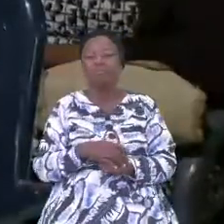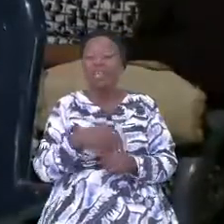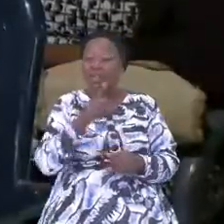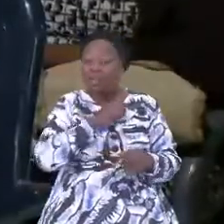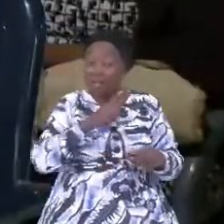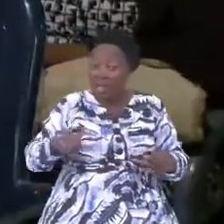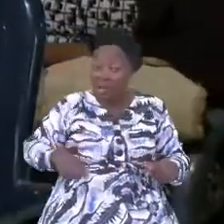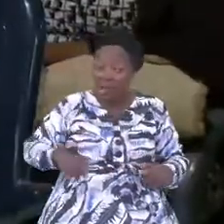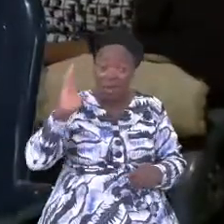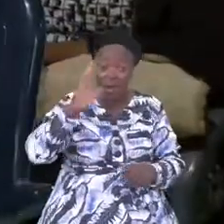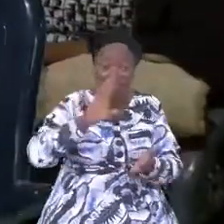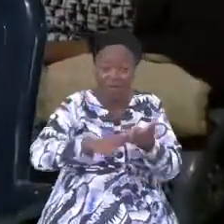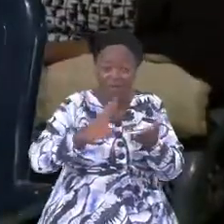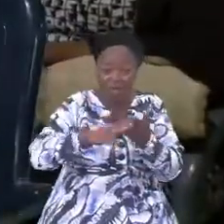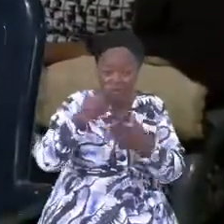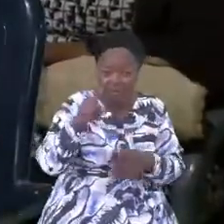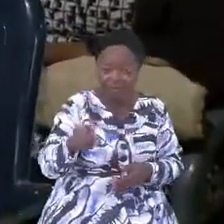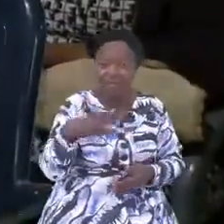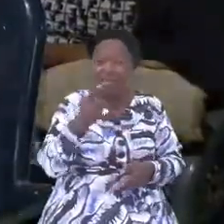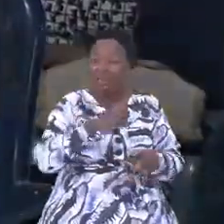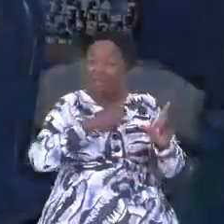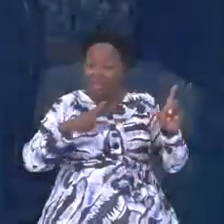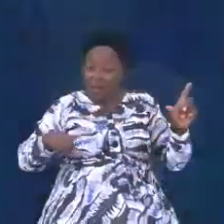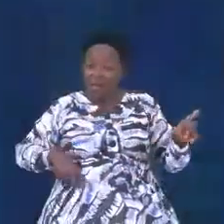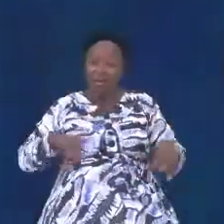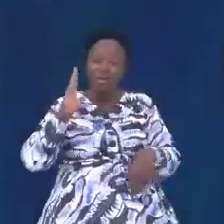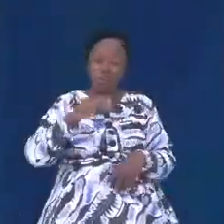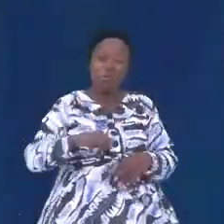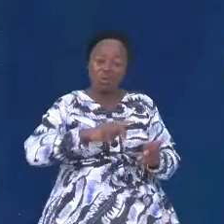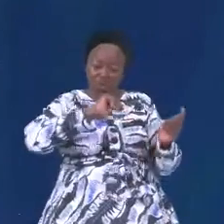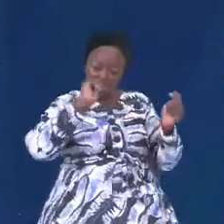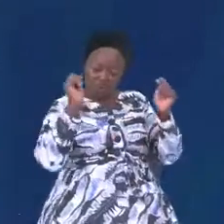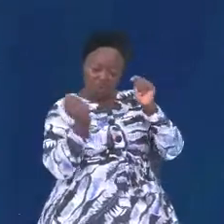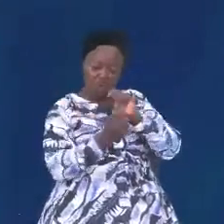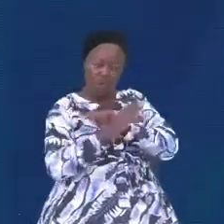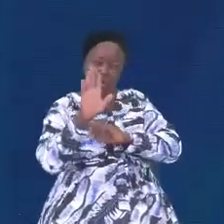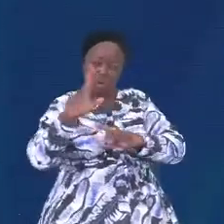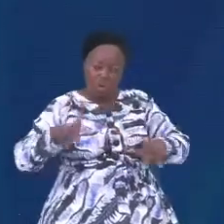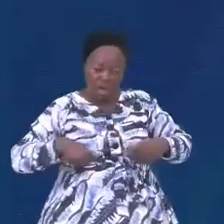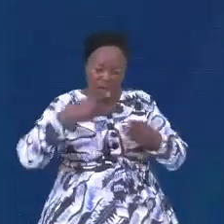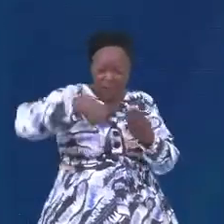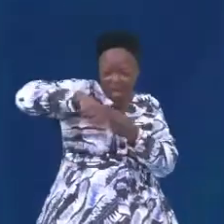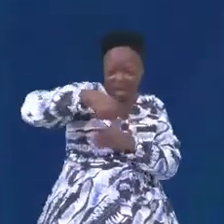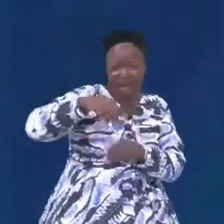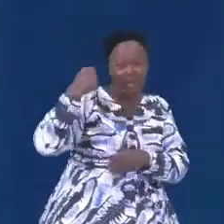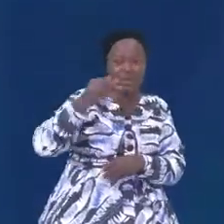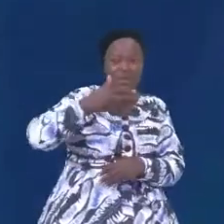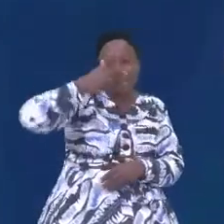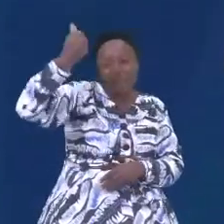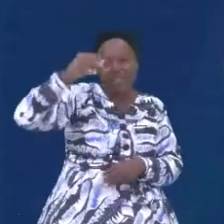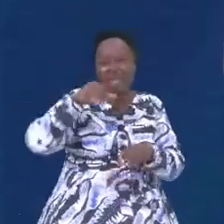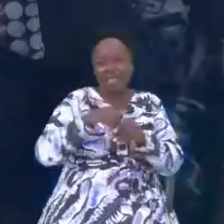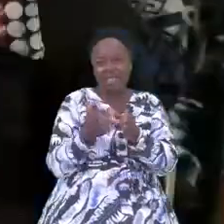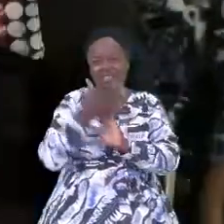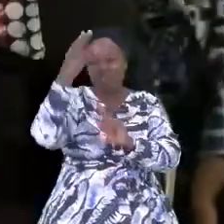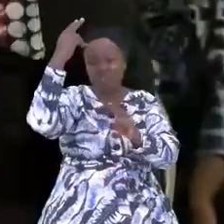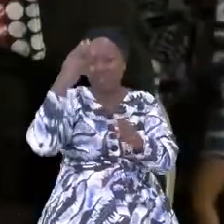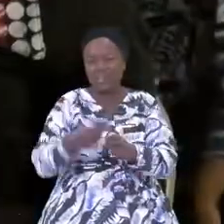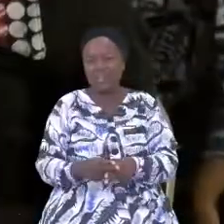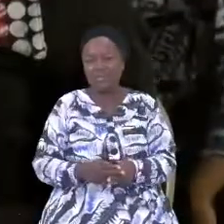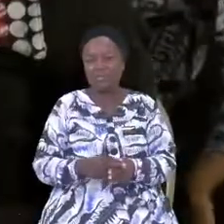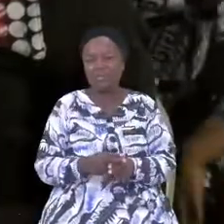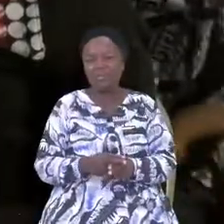Lord will forgive you. The Lord will turn your life around for the better in Jesus'